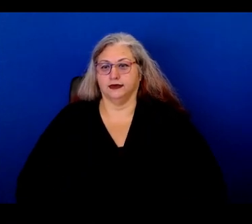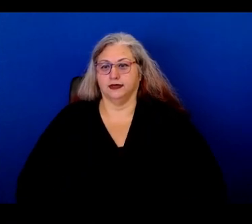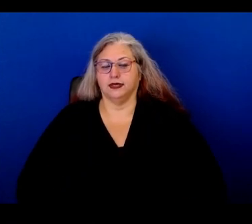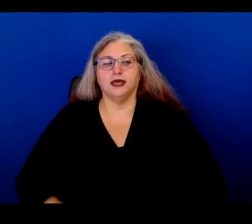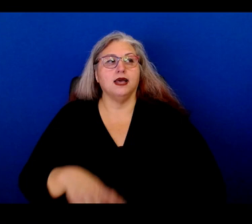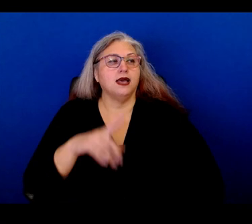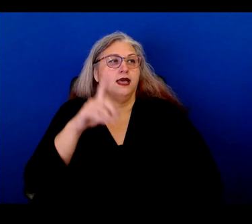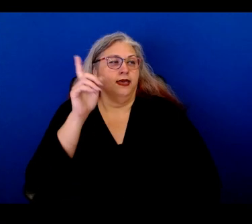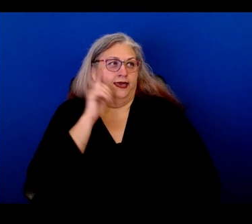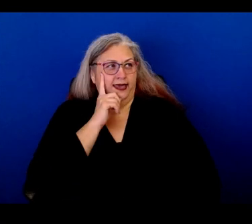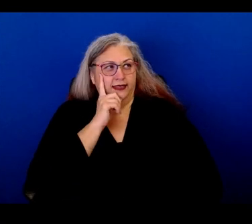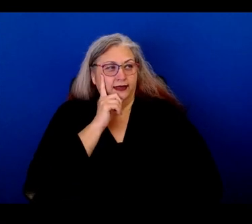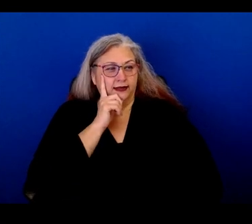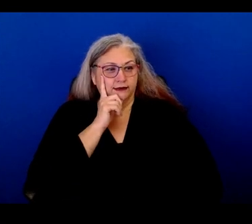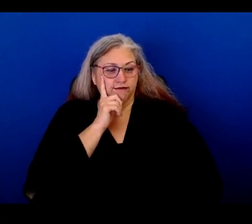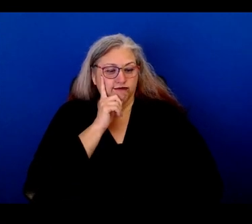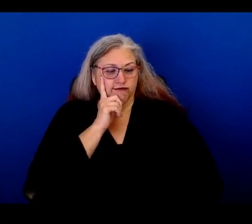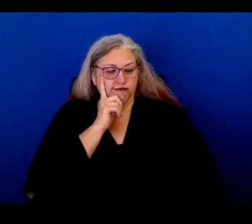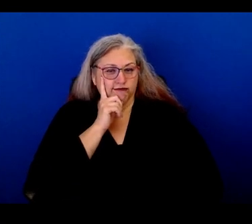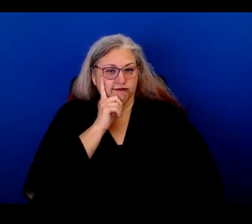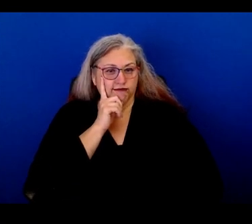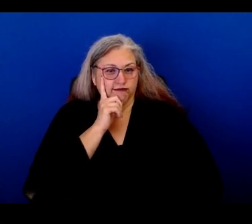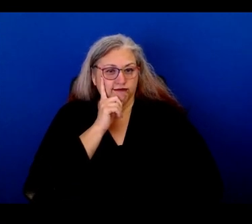I think that by